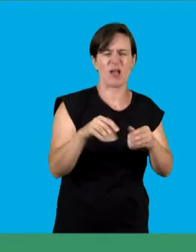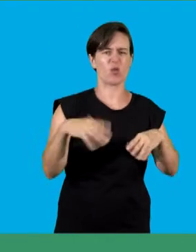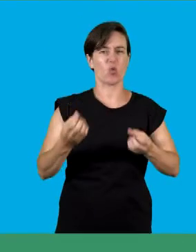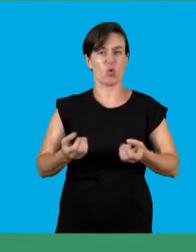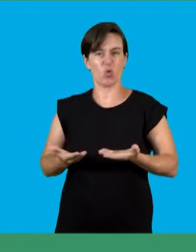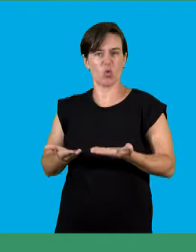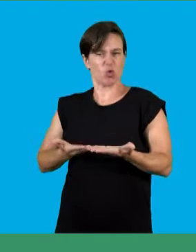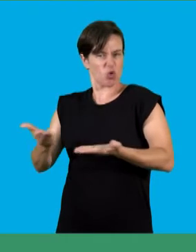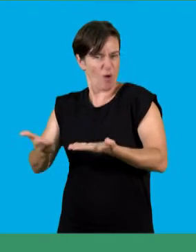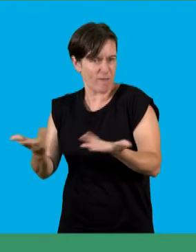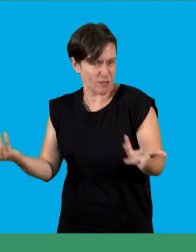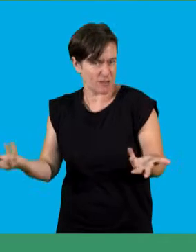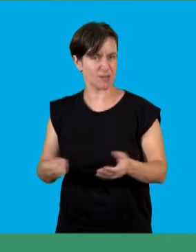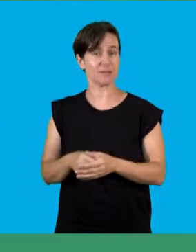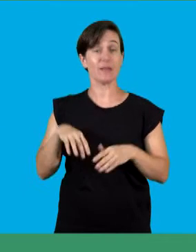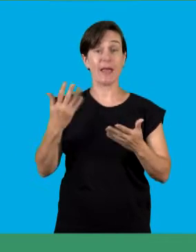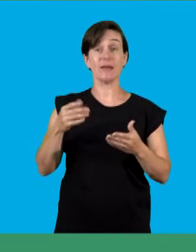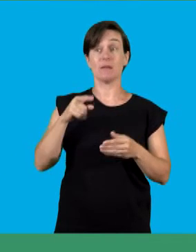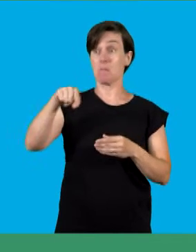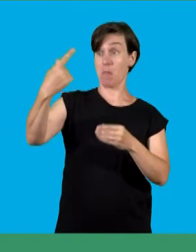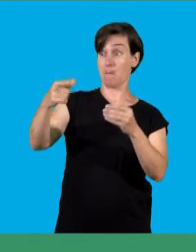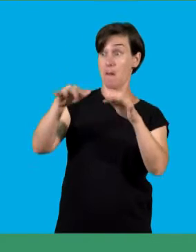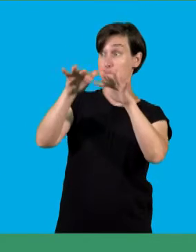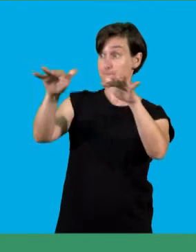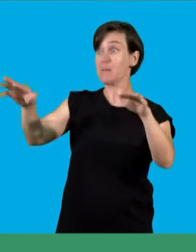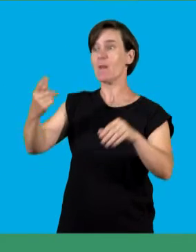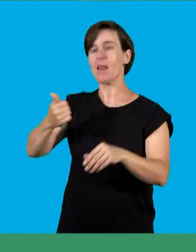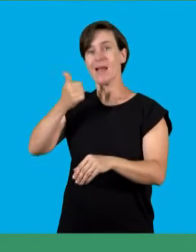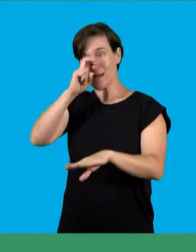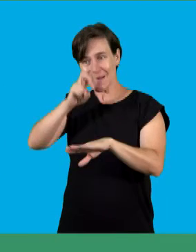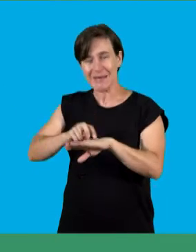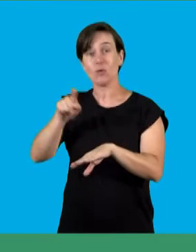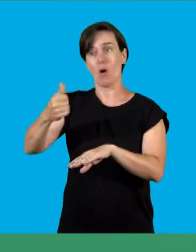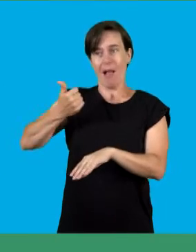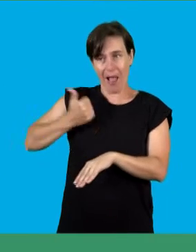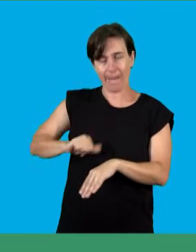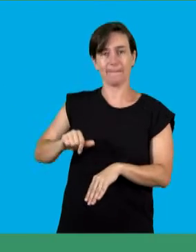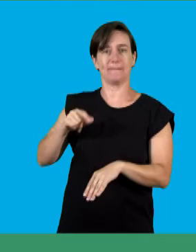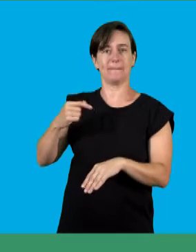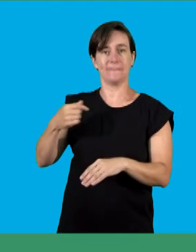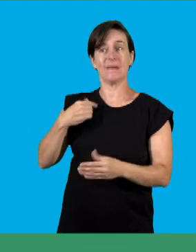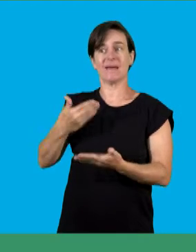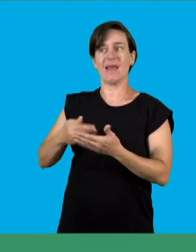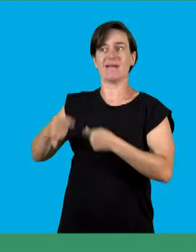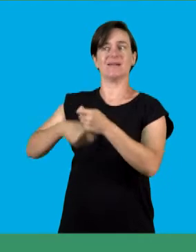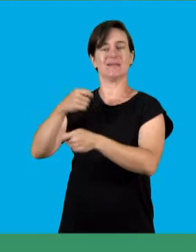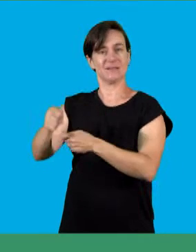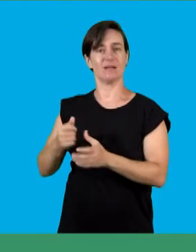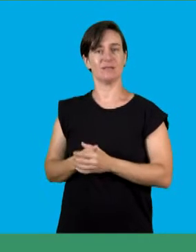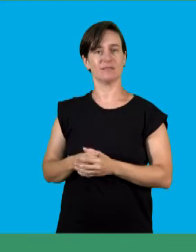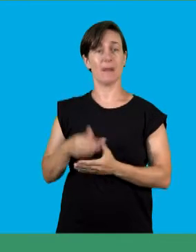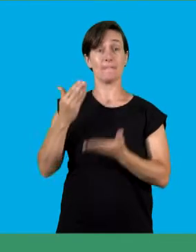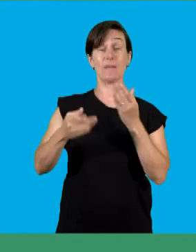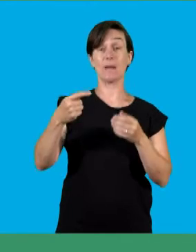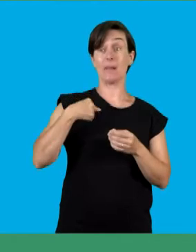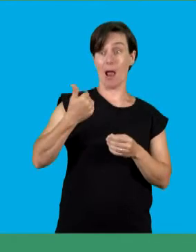service. Remember, it can be a product or a service that will meet the needs or desires. That is a keyword, that will meet.